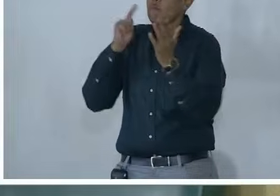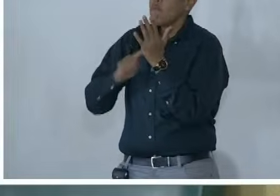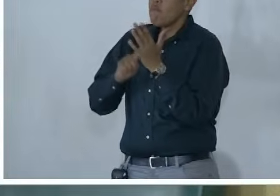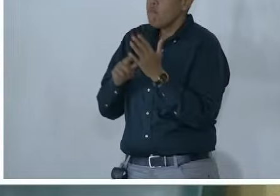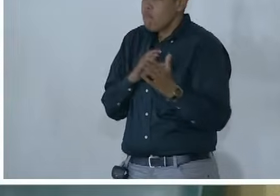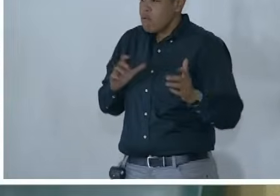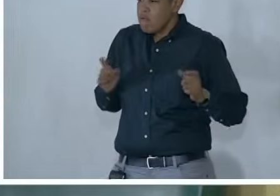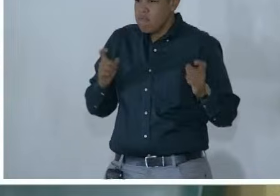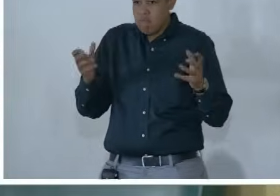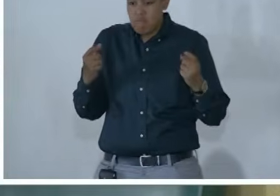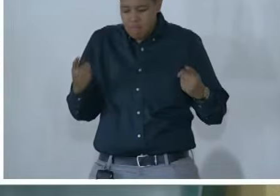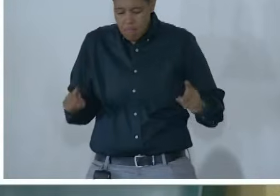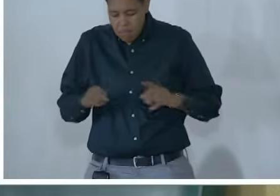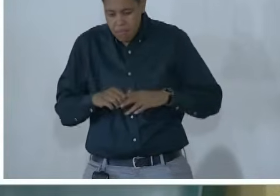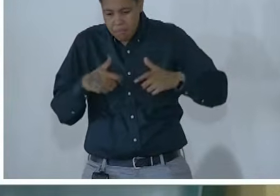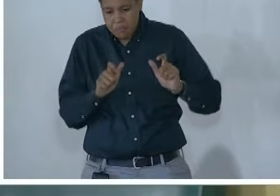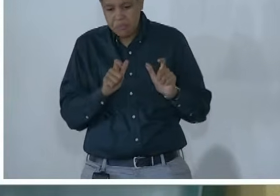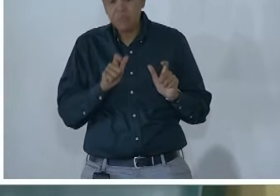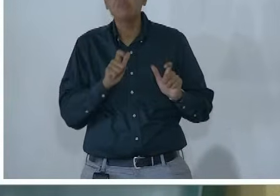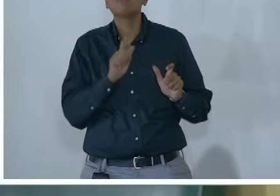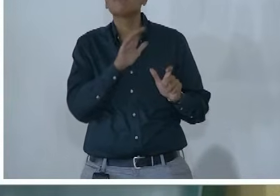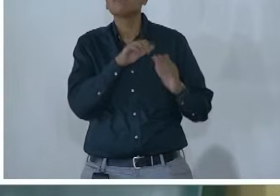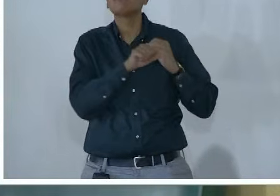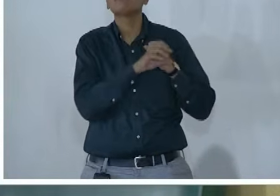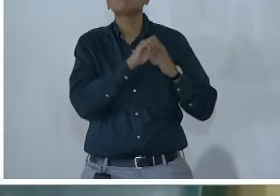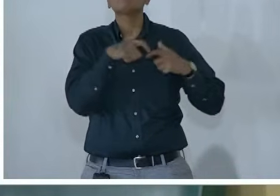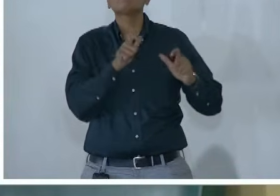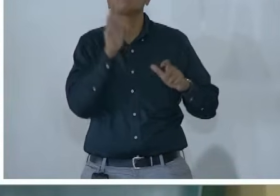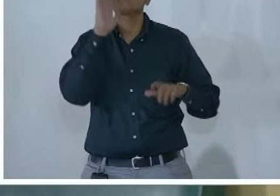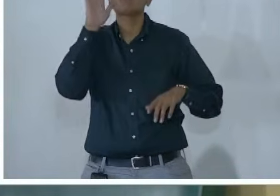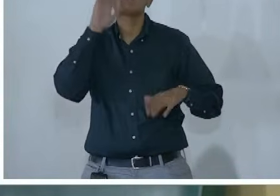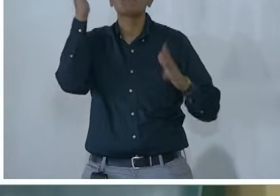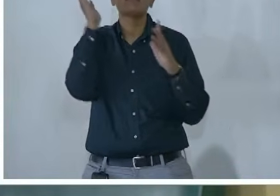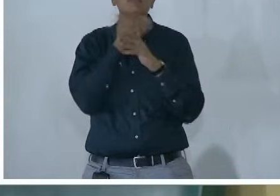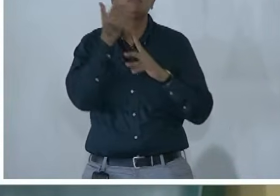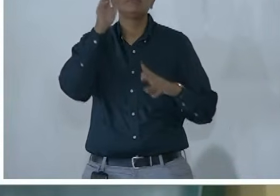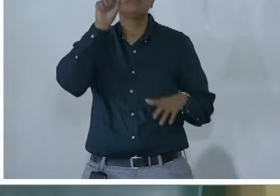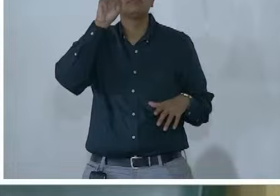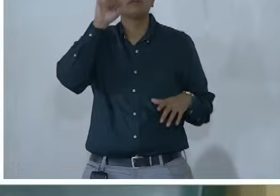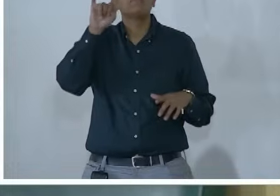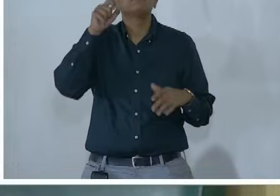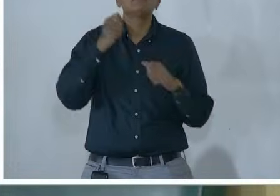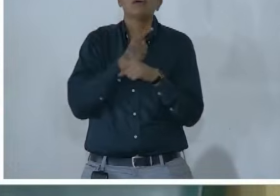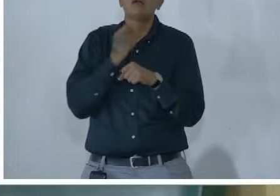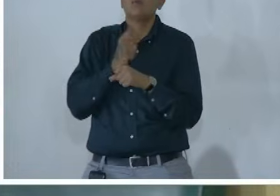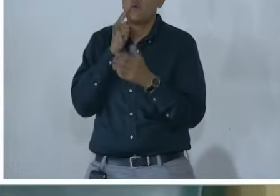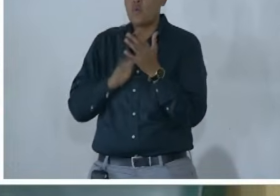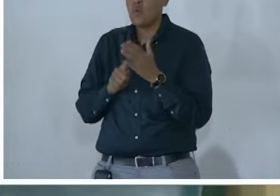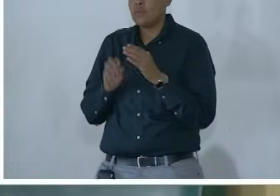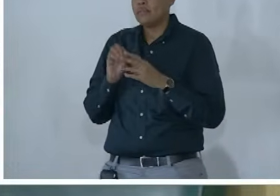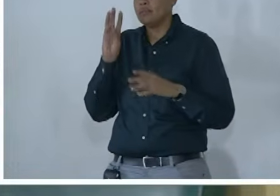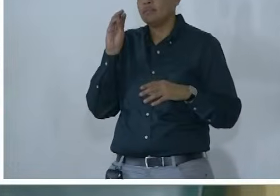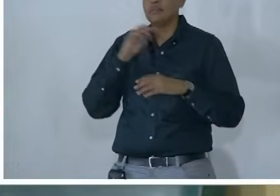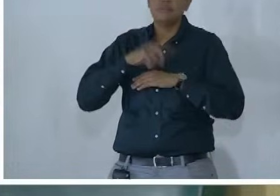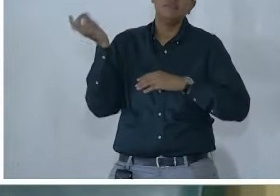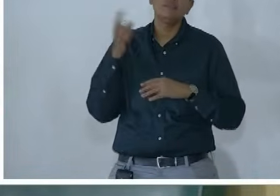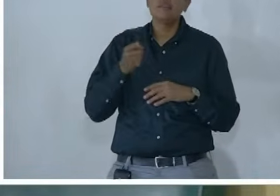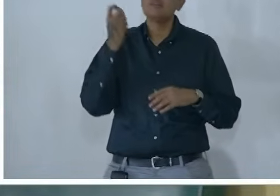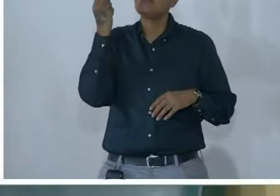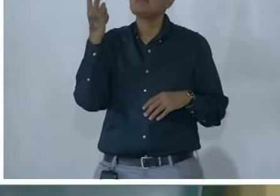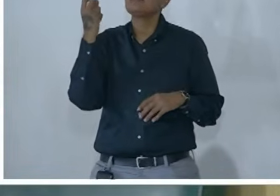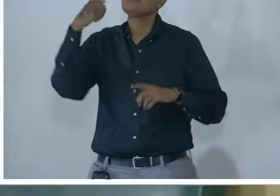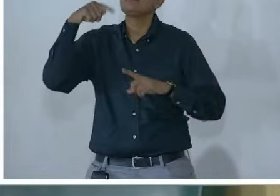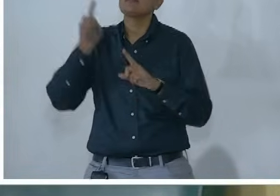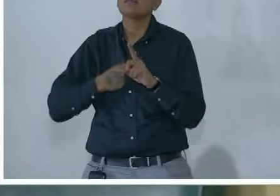committee. Micro-market entities will be required to file semi-annual audited within 60 days, 12